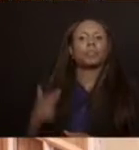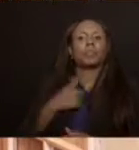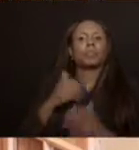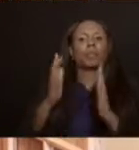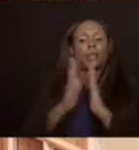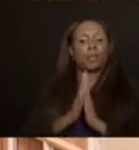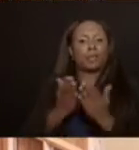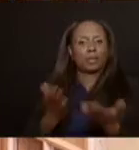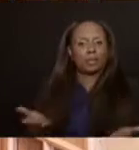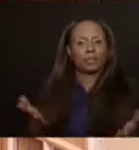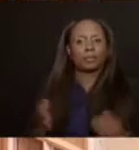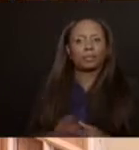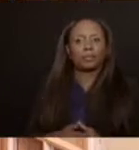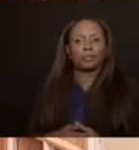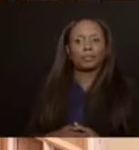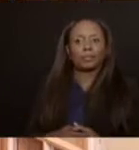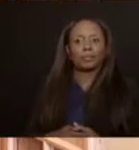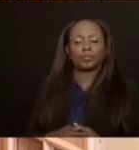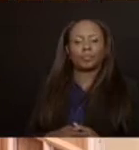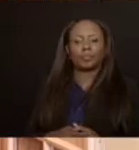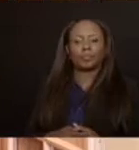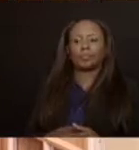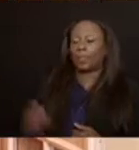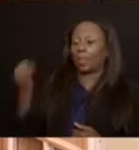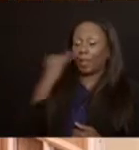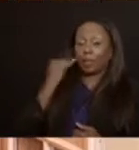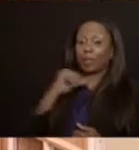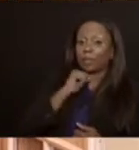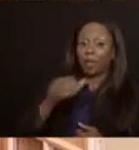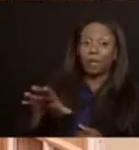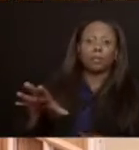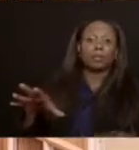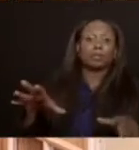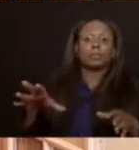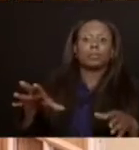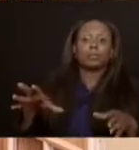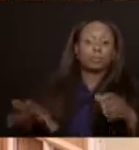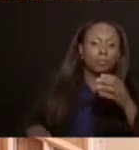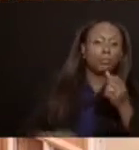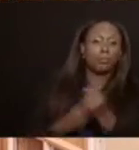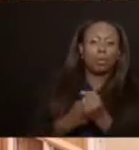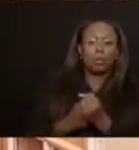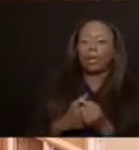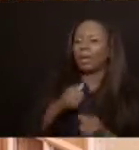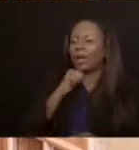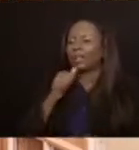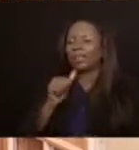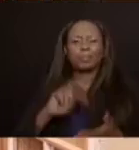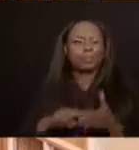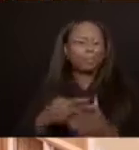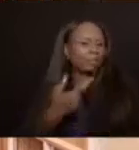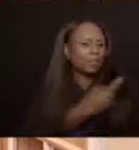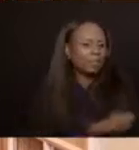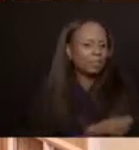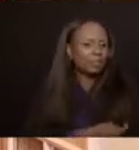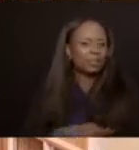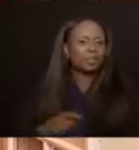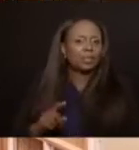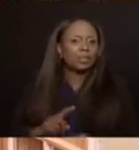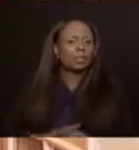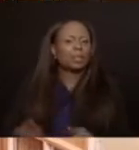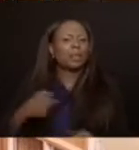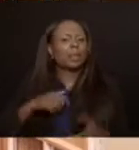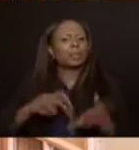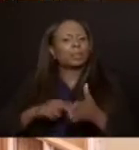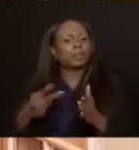us, if we're not on board yet, join the effort. And I don't mean the vaccinations alone, I mean the entire